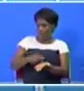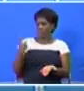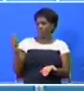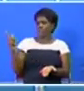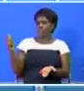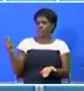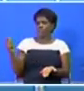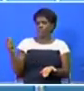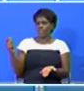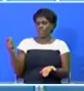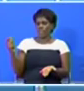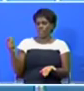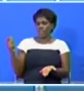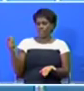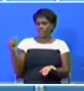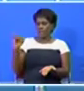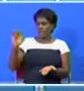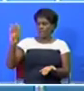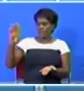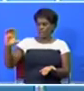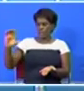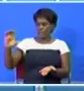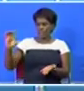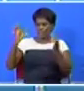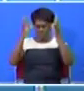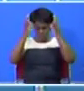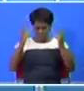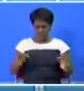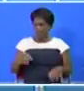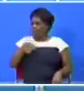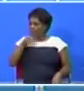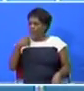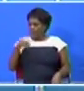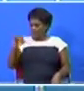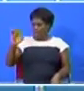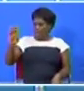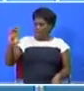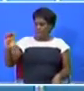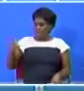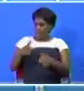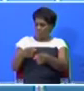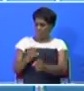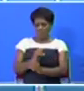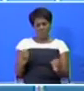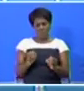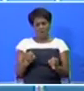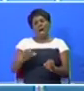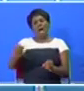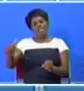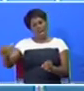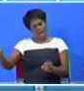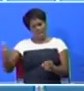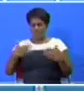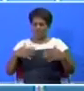Ghurair by the Independent Electoral and Boundaries Commission, IEBC. Raila Odinga says that the IEBC is not to blame, claiming it is acting